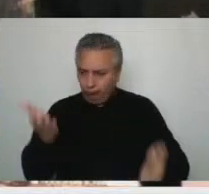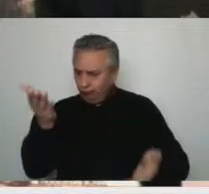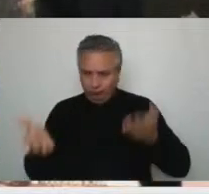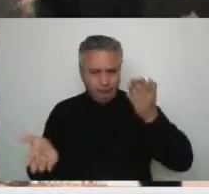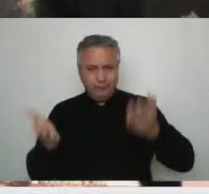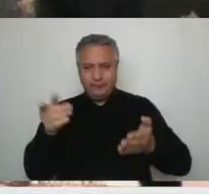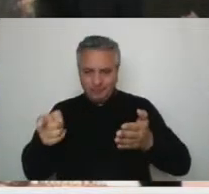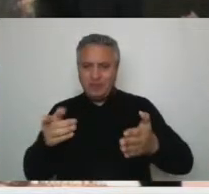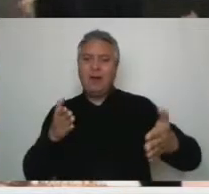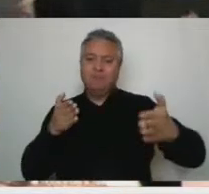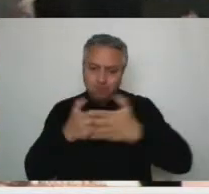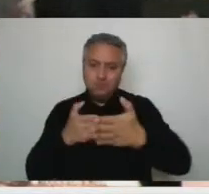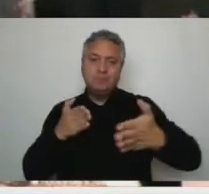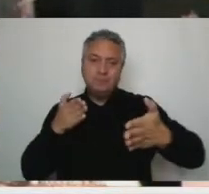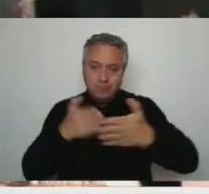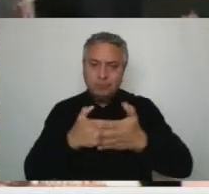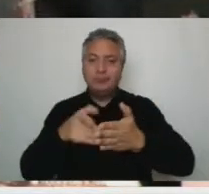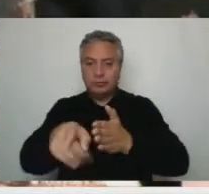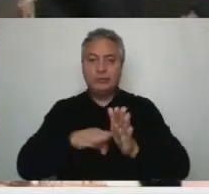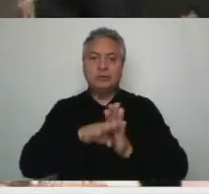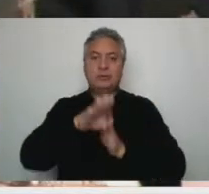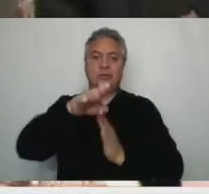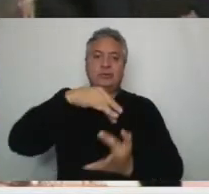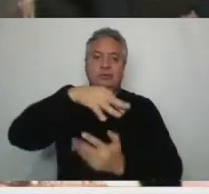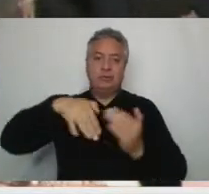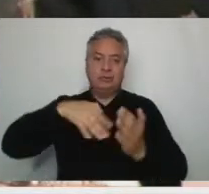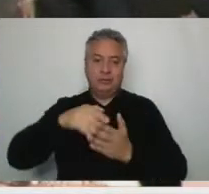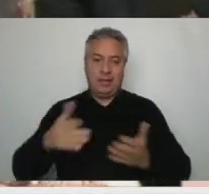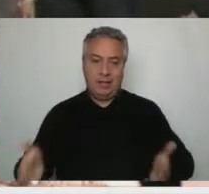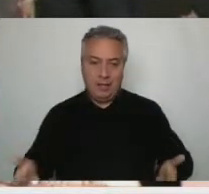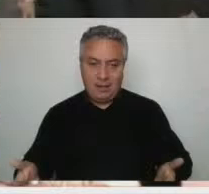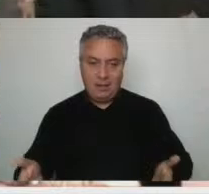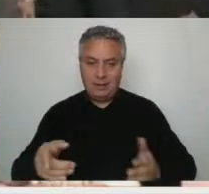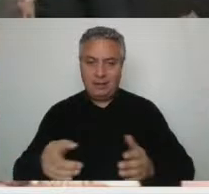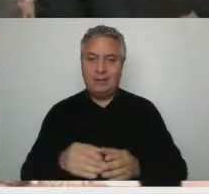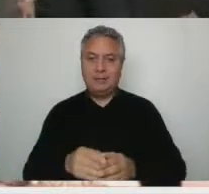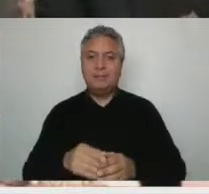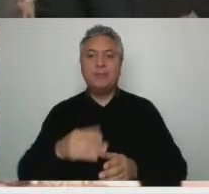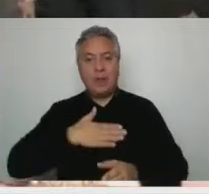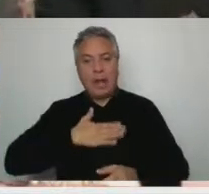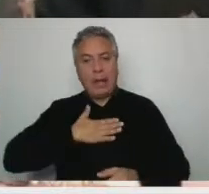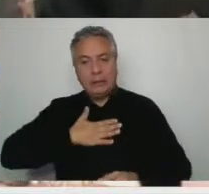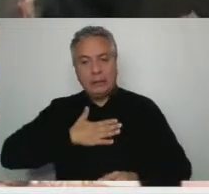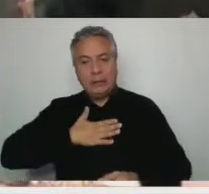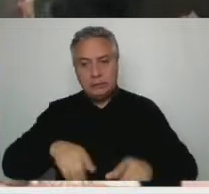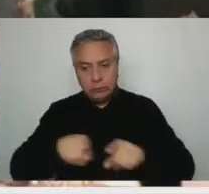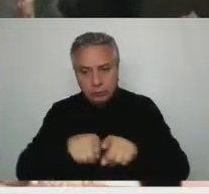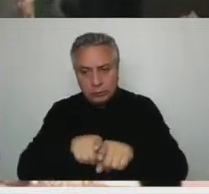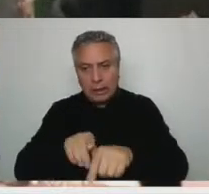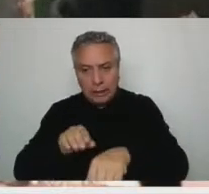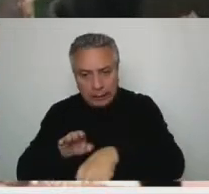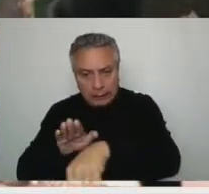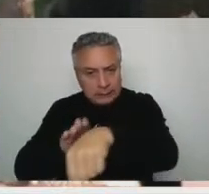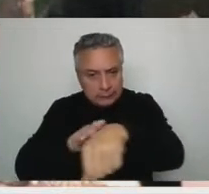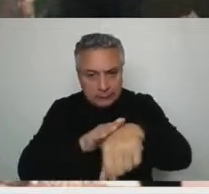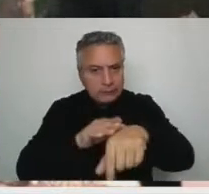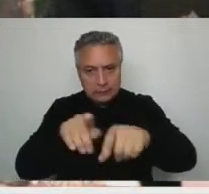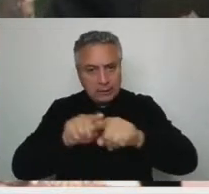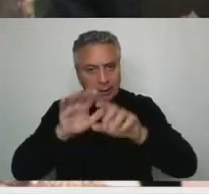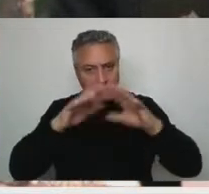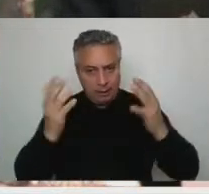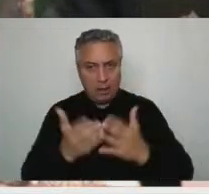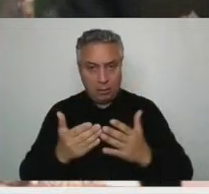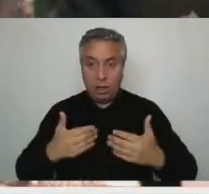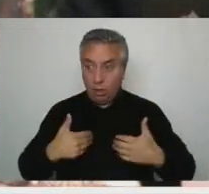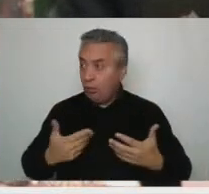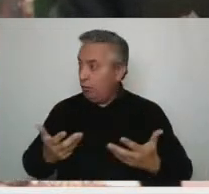and obstacles to inclusive, sustainable social development. Let me bring you some announcements.